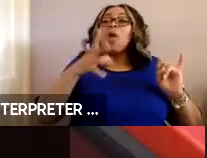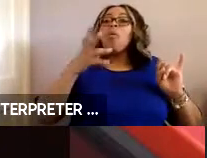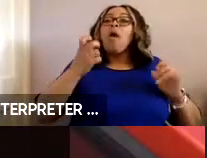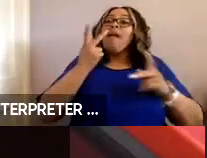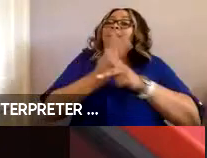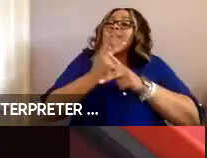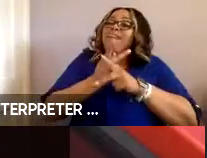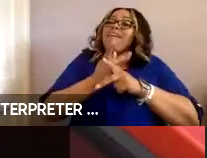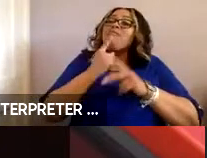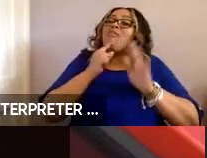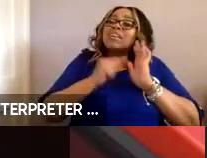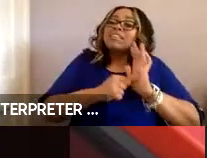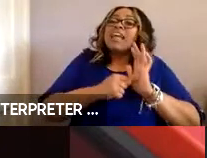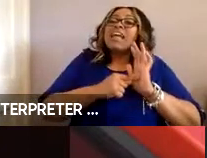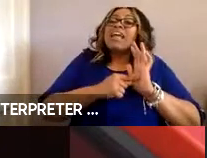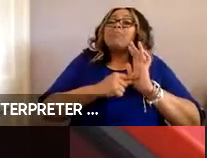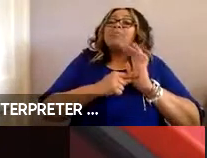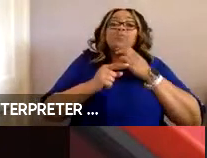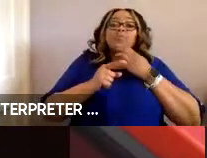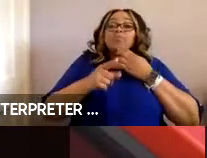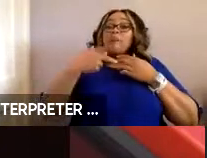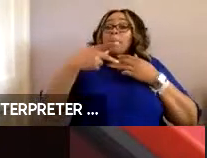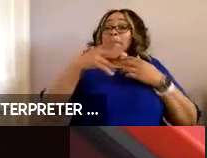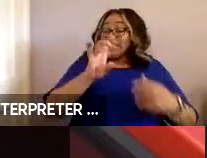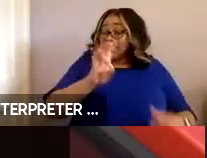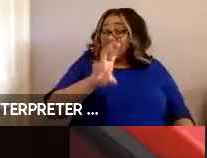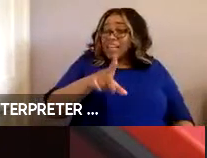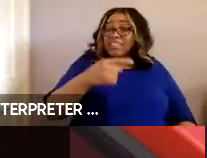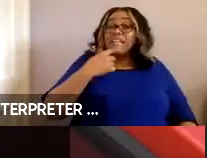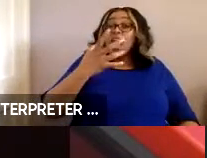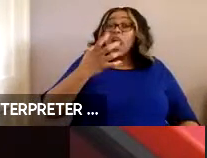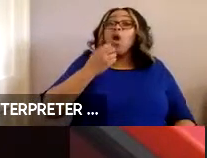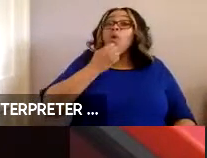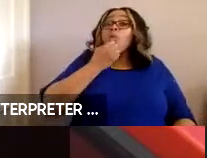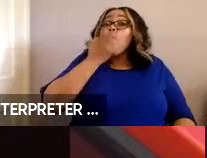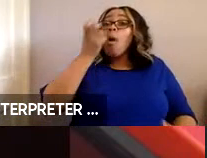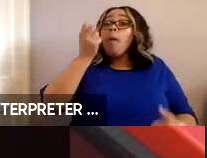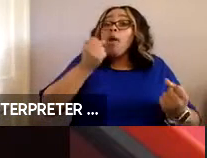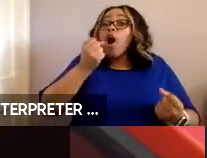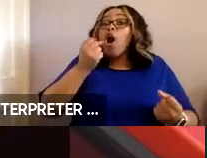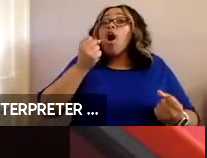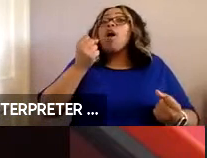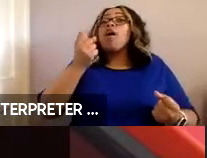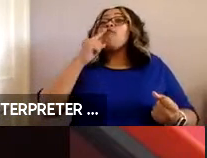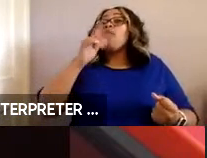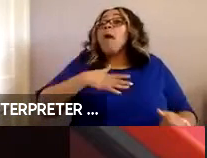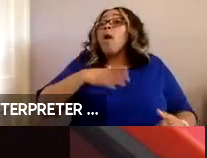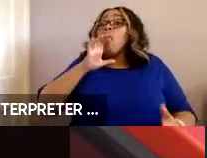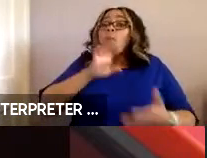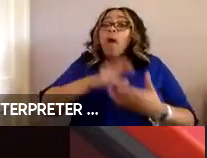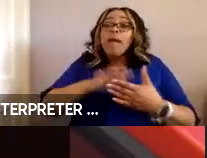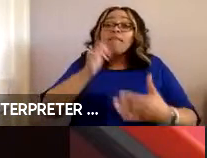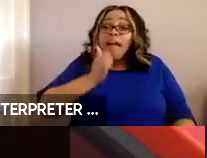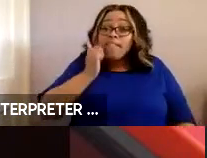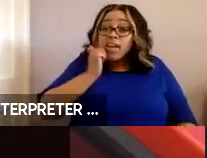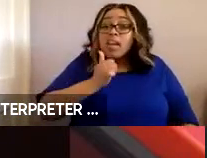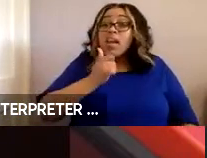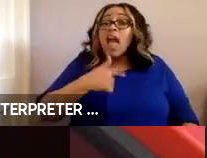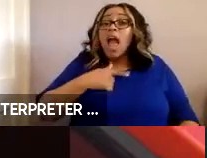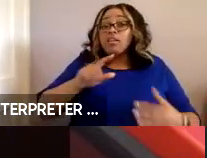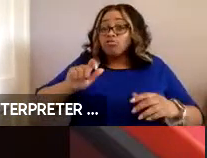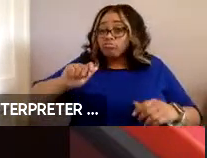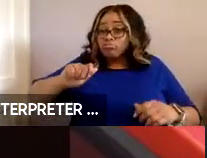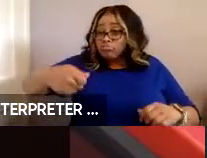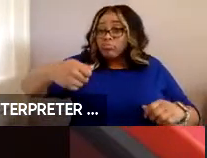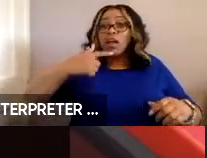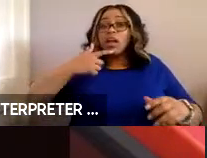keep. For example, this same participant, P7, said that he warms the car up, the vehicle, for my wife every day. I start it up and